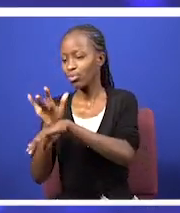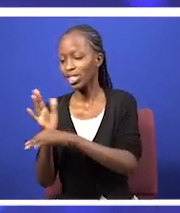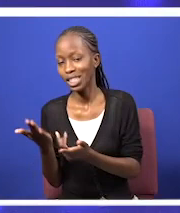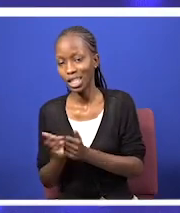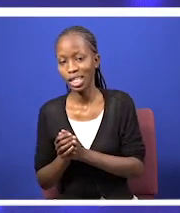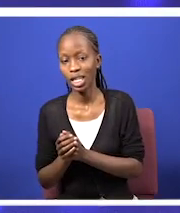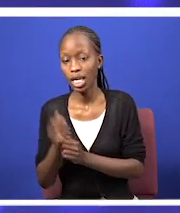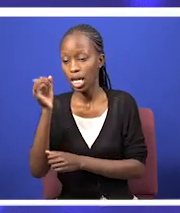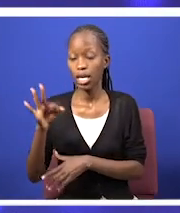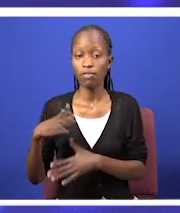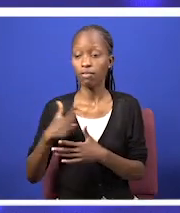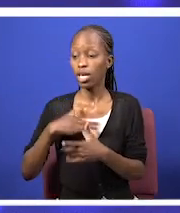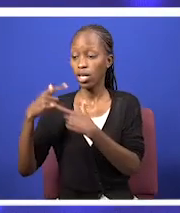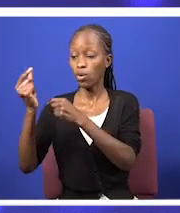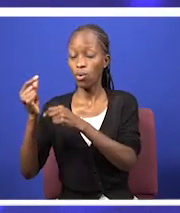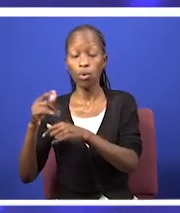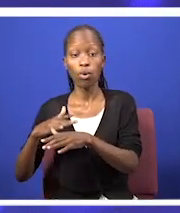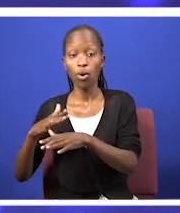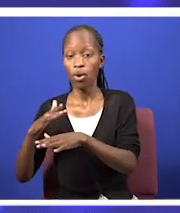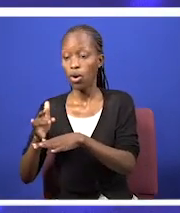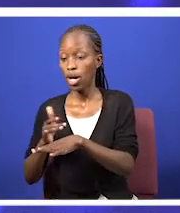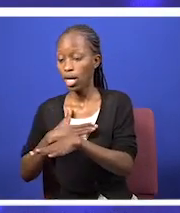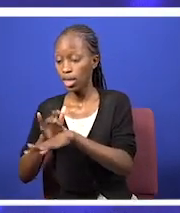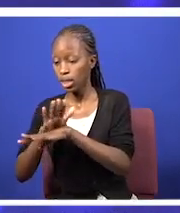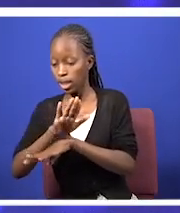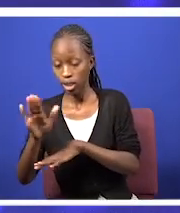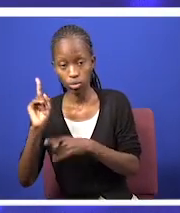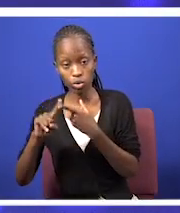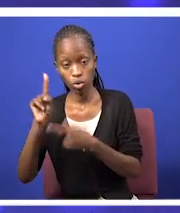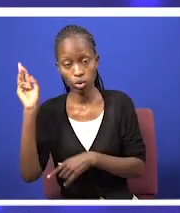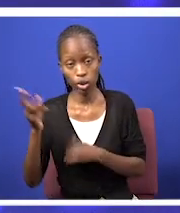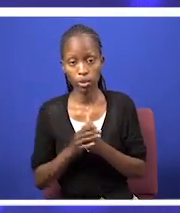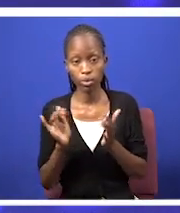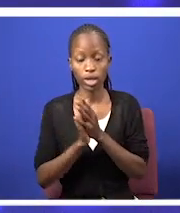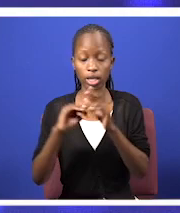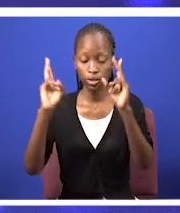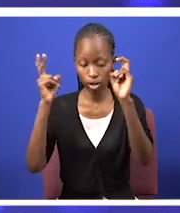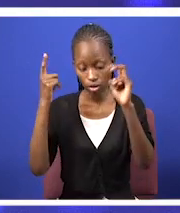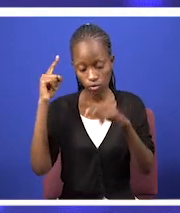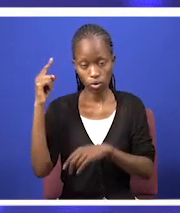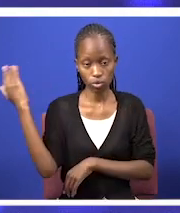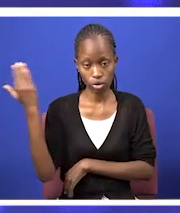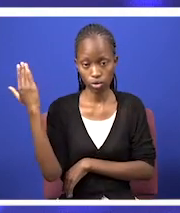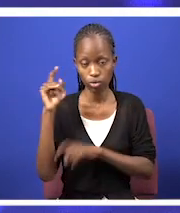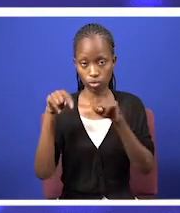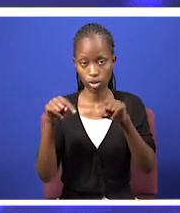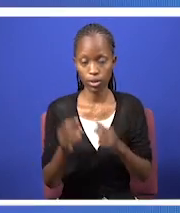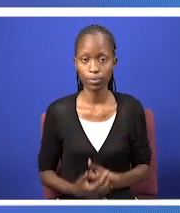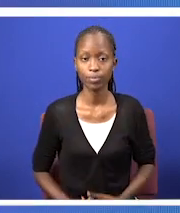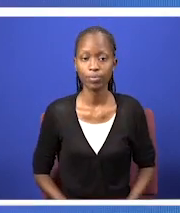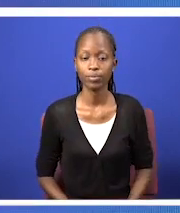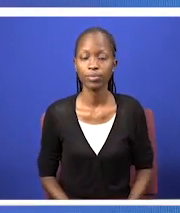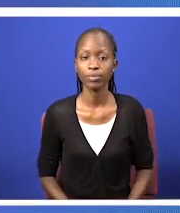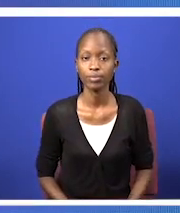go, I will send him to you. And that is our theme and our title for the word